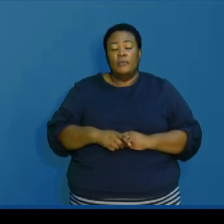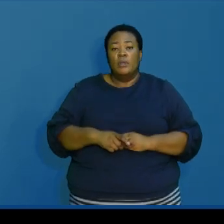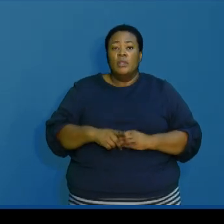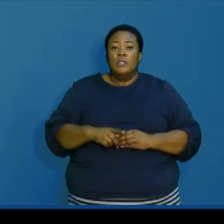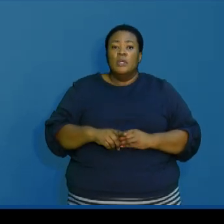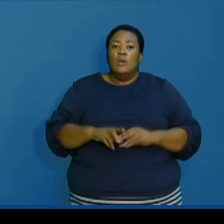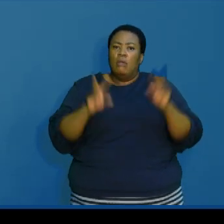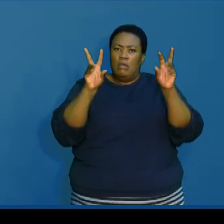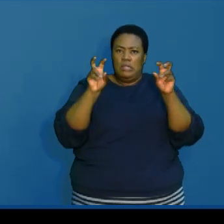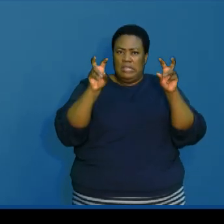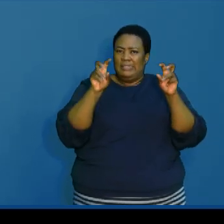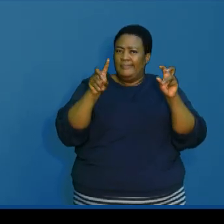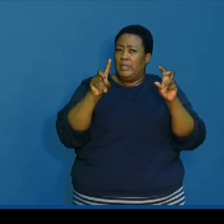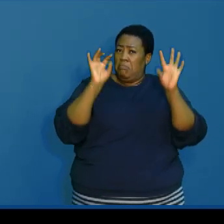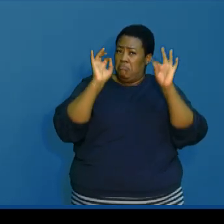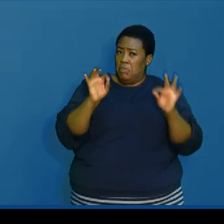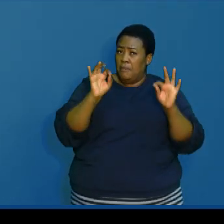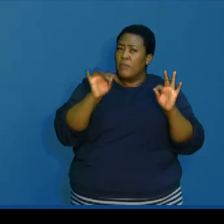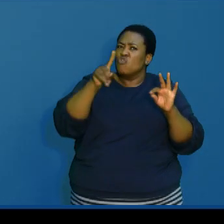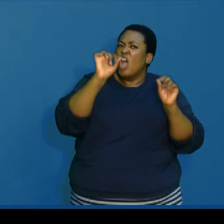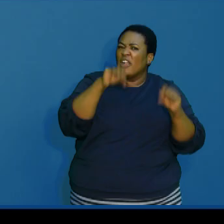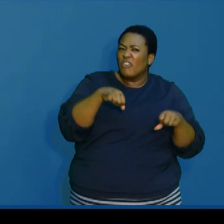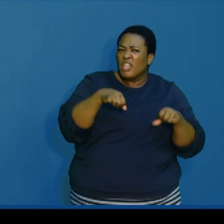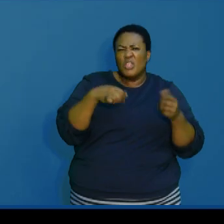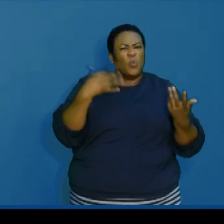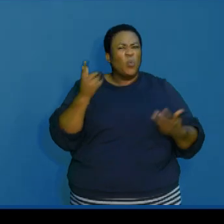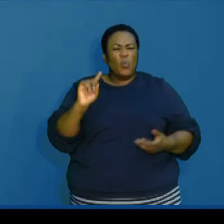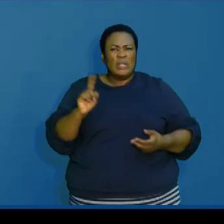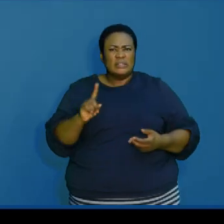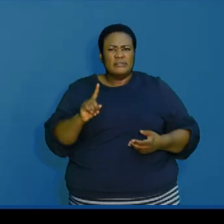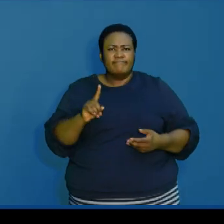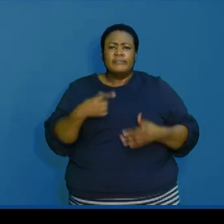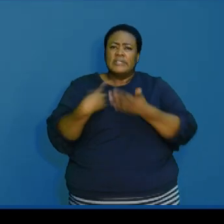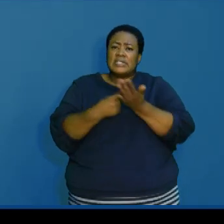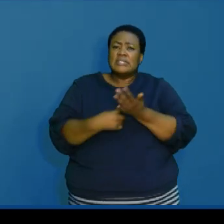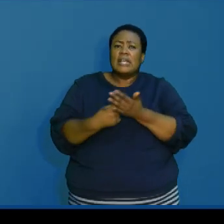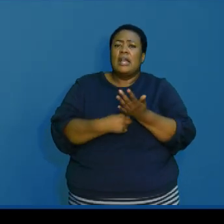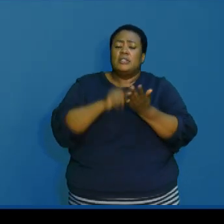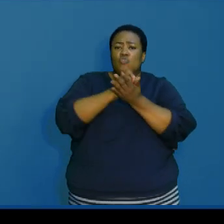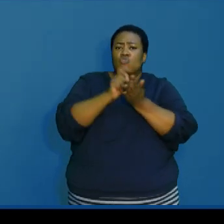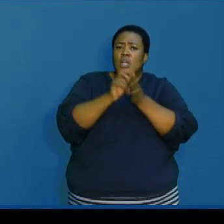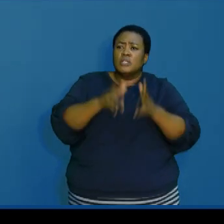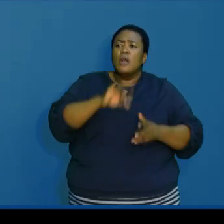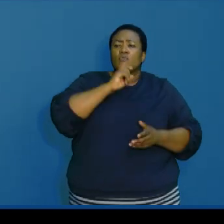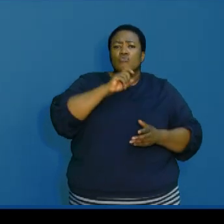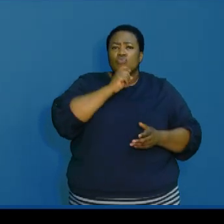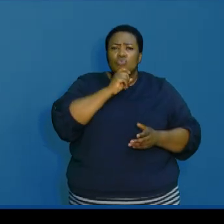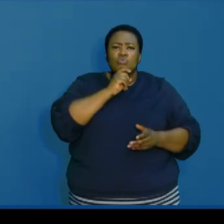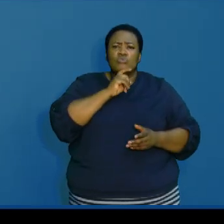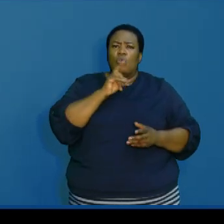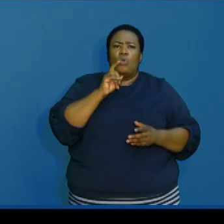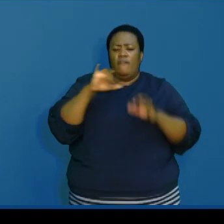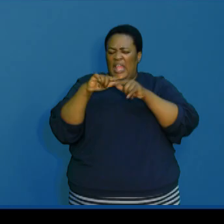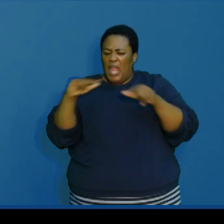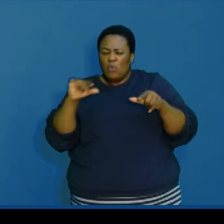you agree with? Discuss the writer's use of maybe a particular figure of speech, or discuss